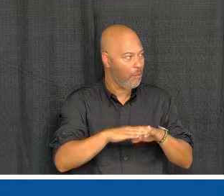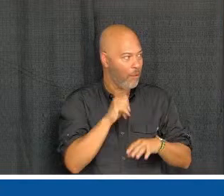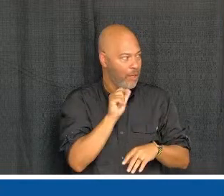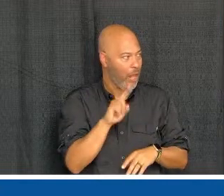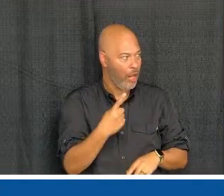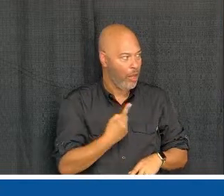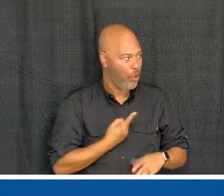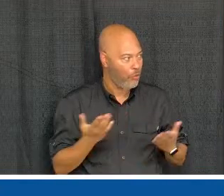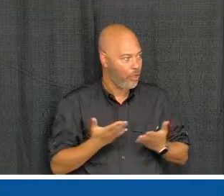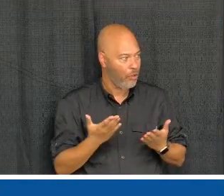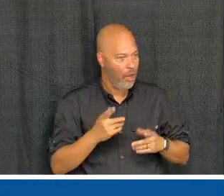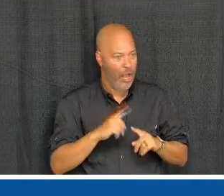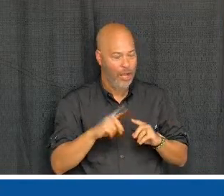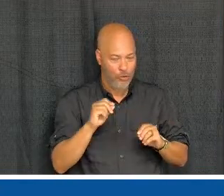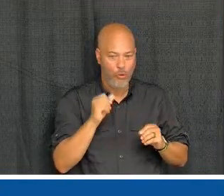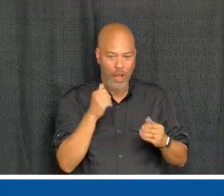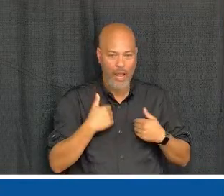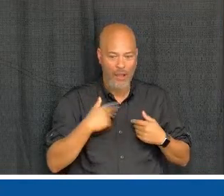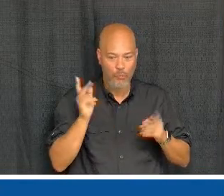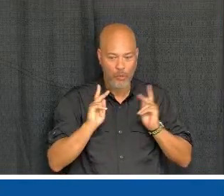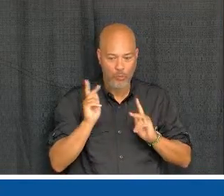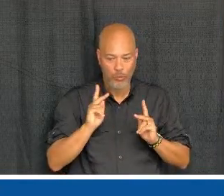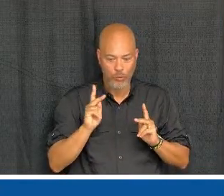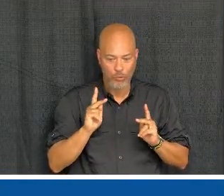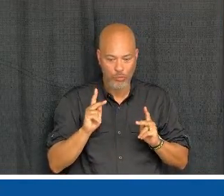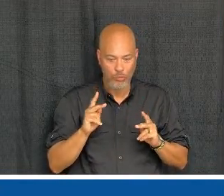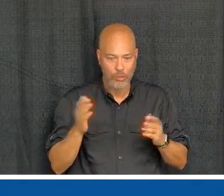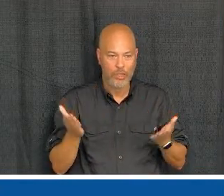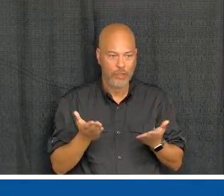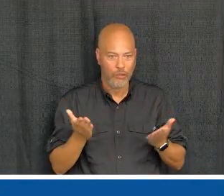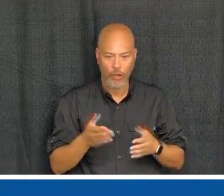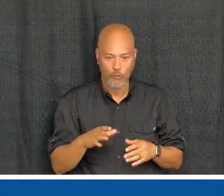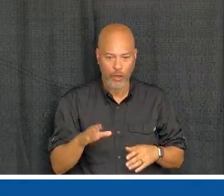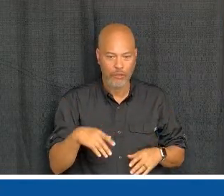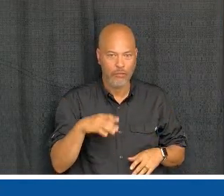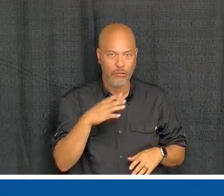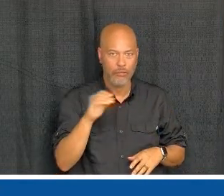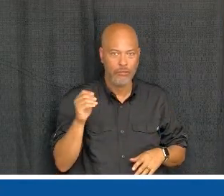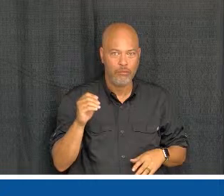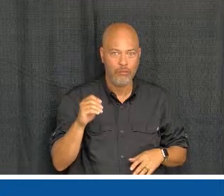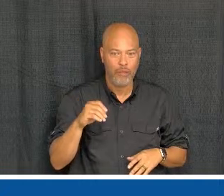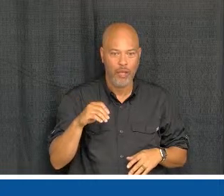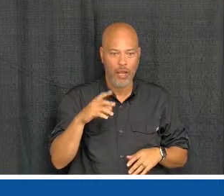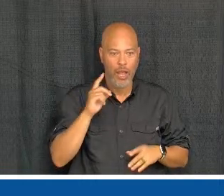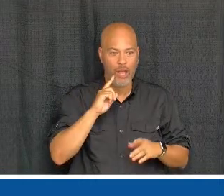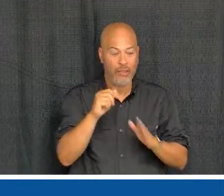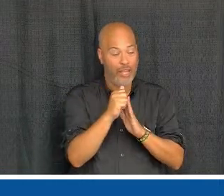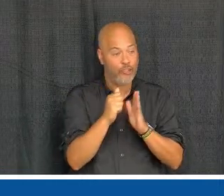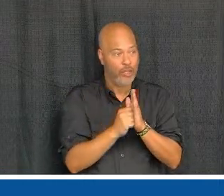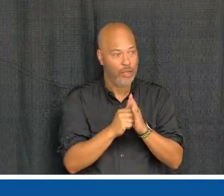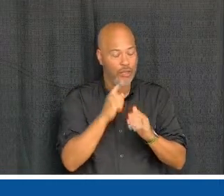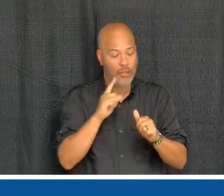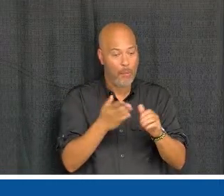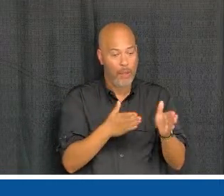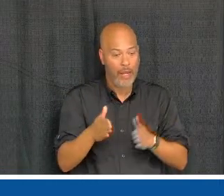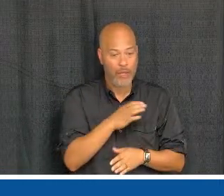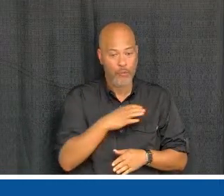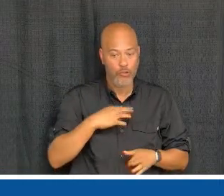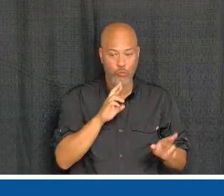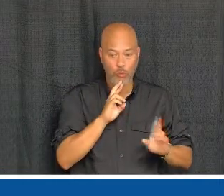over here. I do have council members on the wings over there. First item on our agenda is the Planning Commission